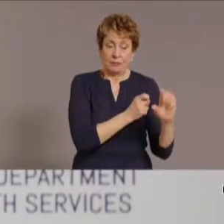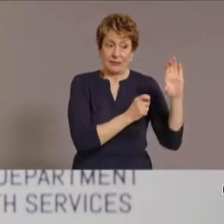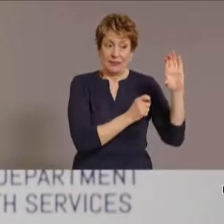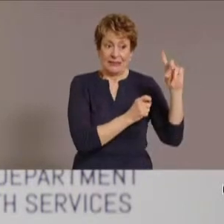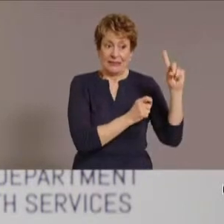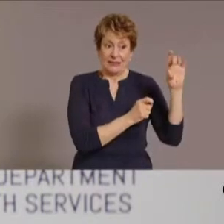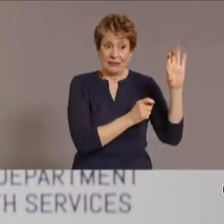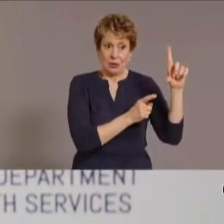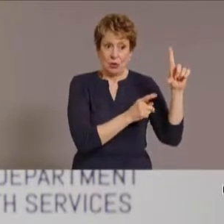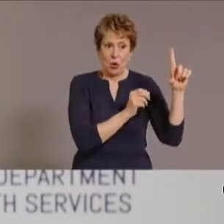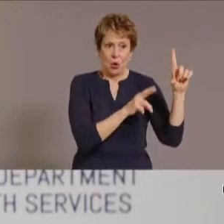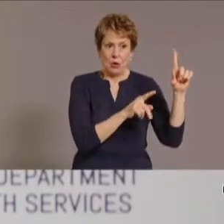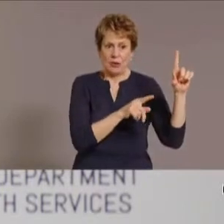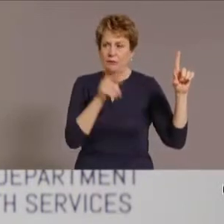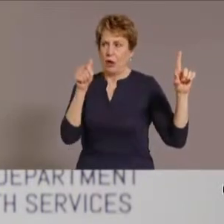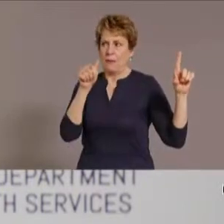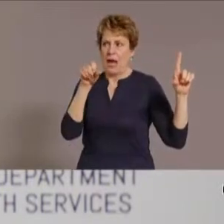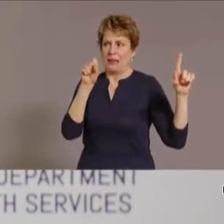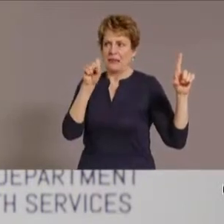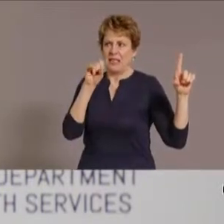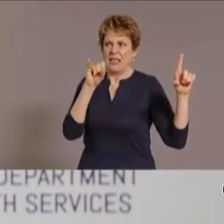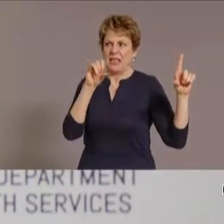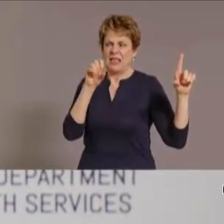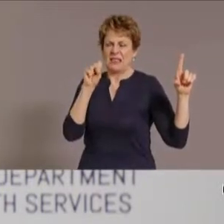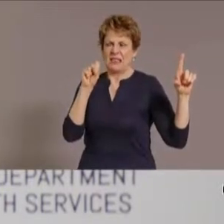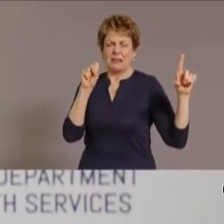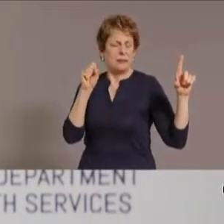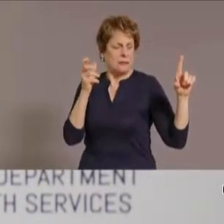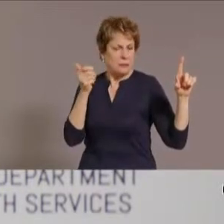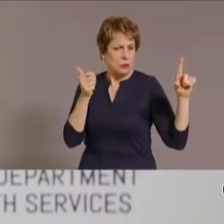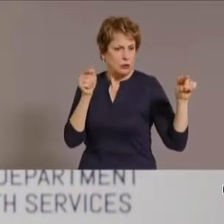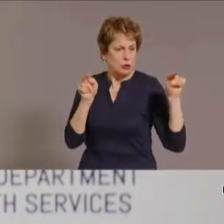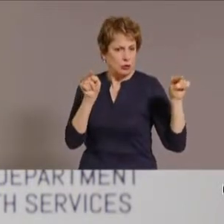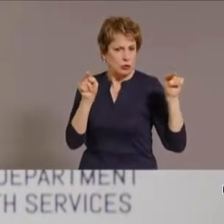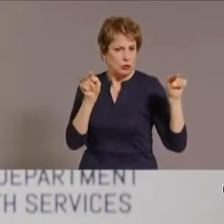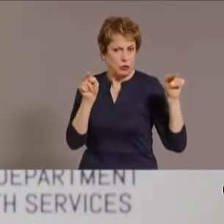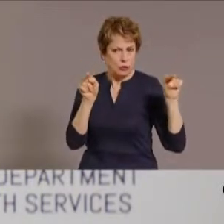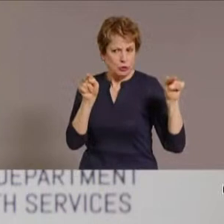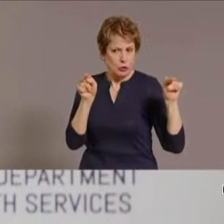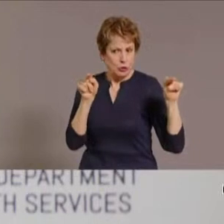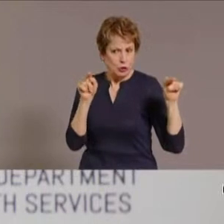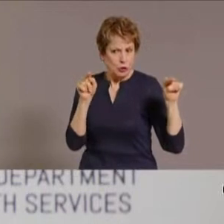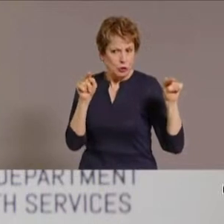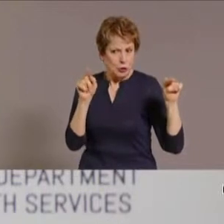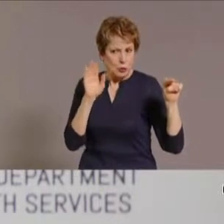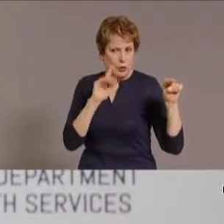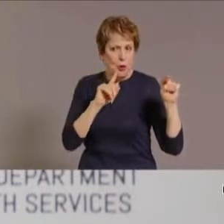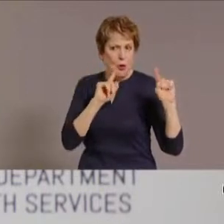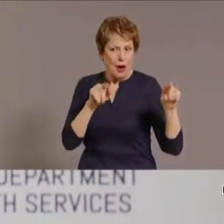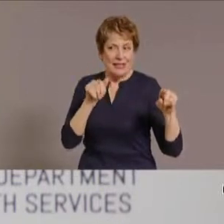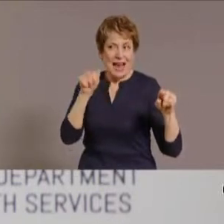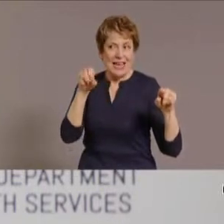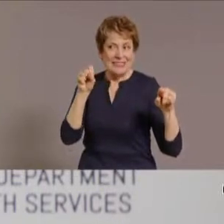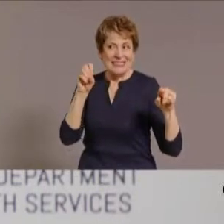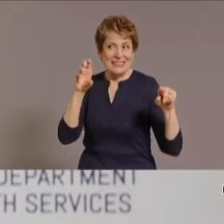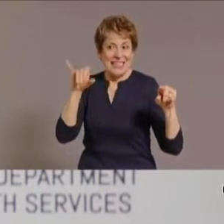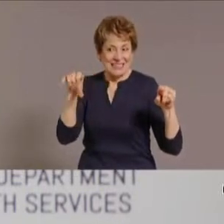will order through ASUS. This is the similar program that our Vaccines for Children providers do. So this is how the